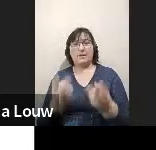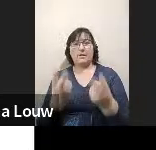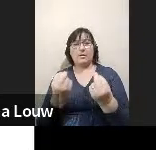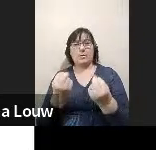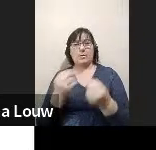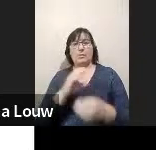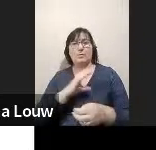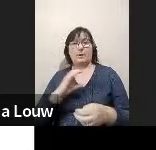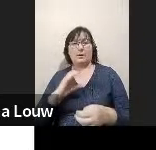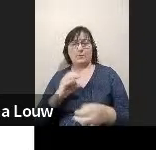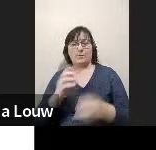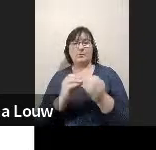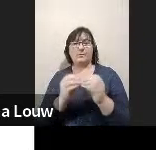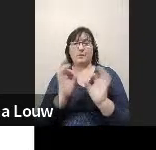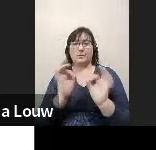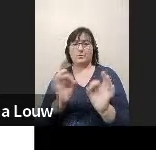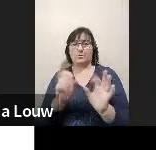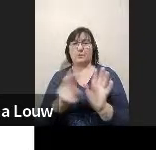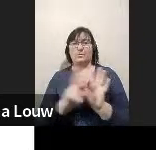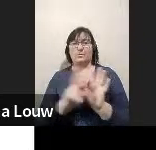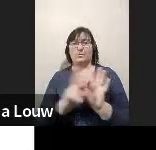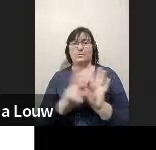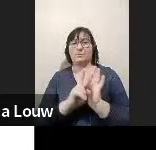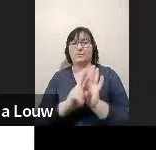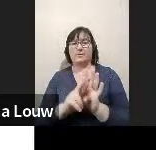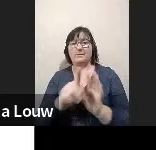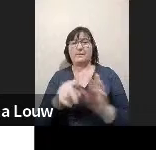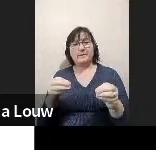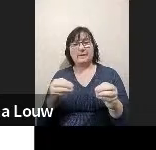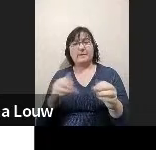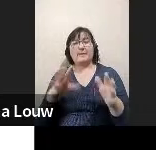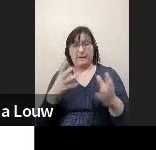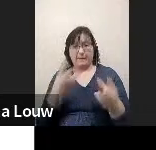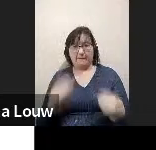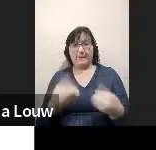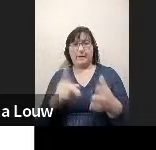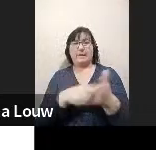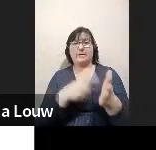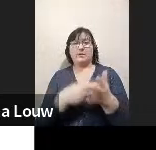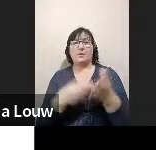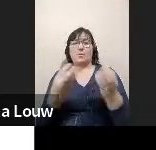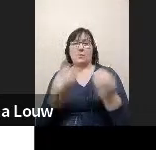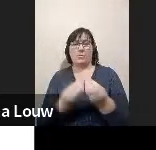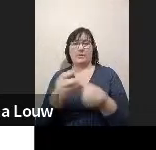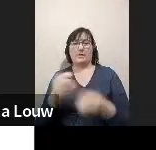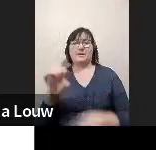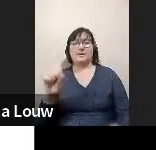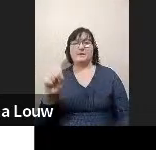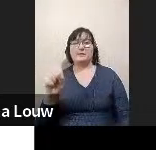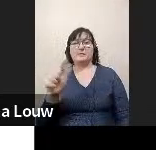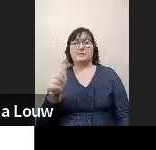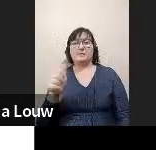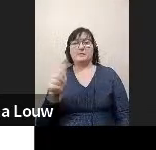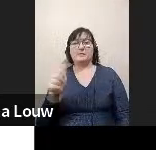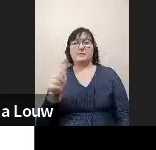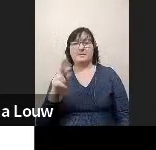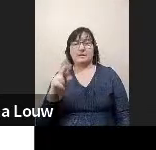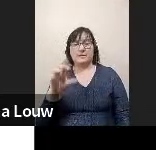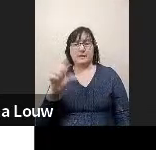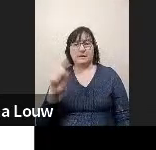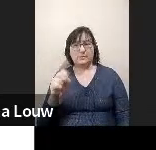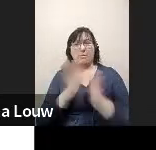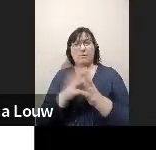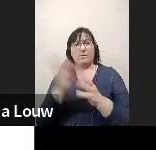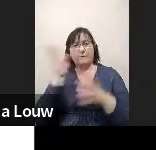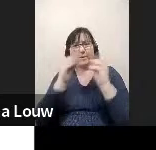that entity is registered with SARS. Okay, so that means they're with SARS, the details are updated, okay, and we have them on our